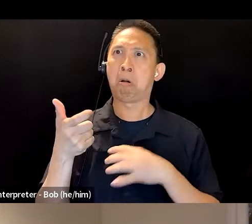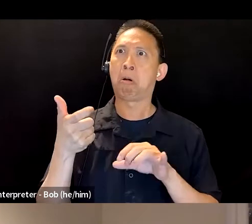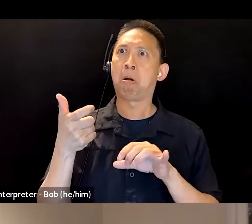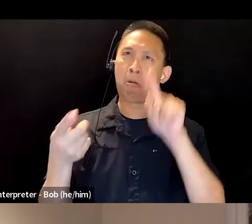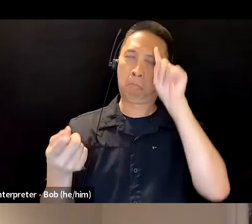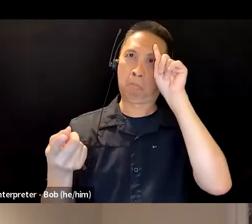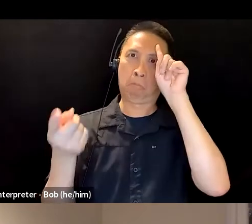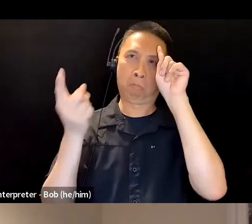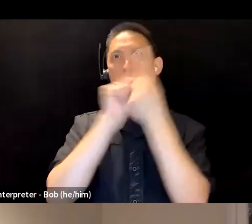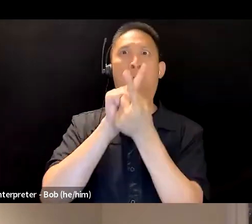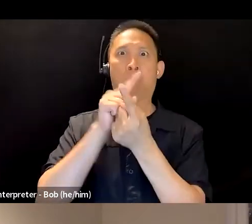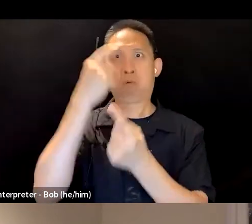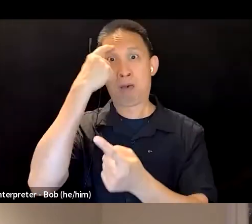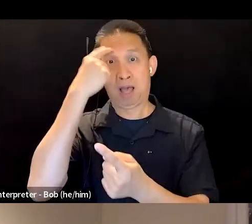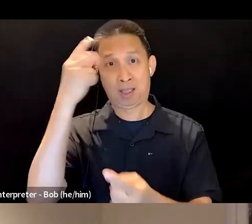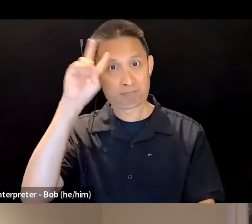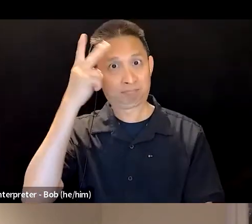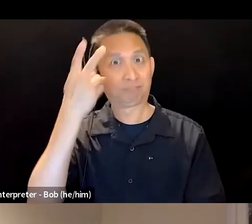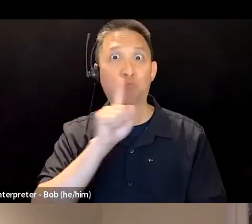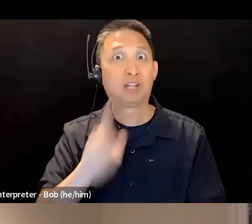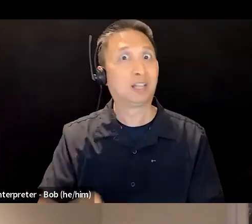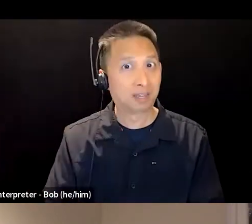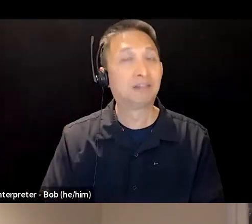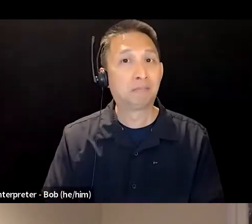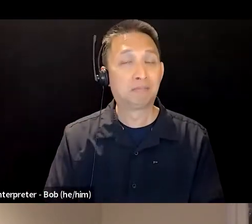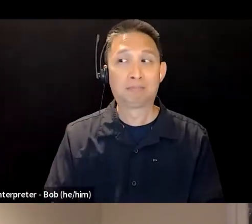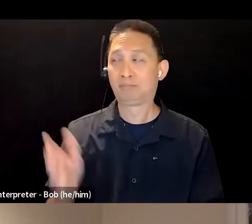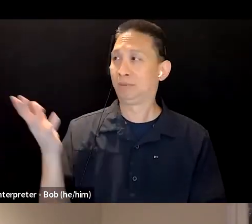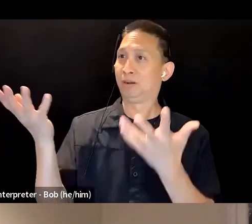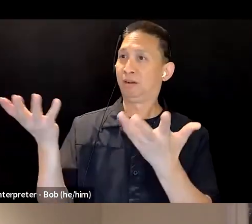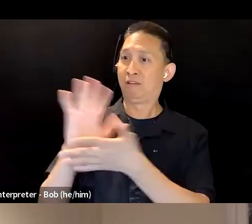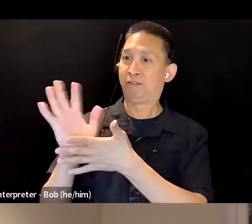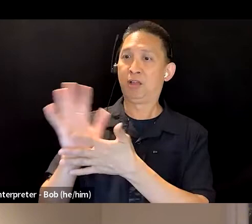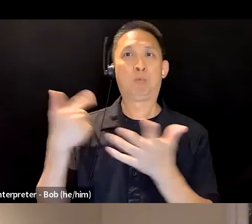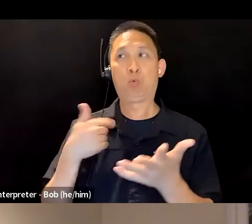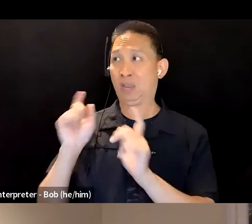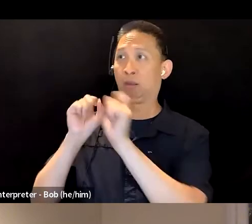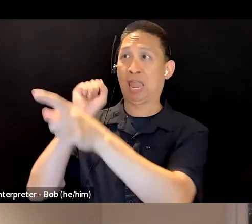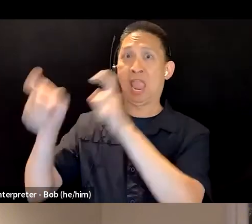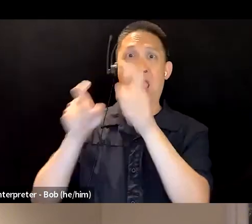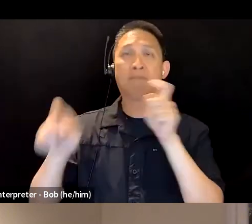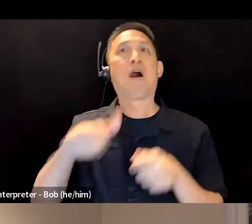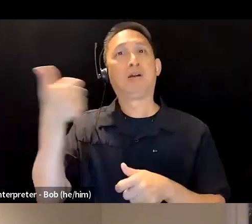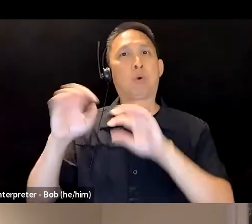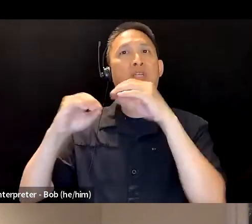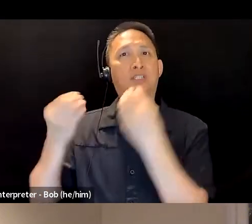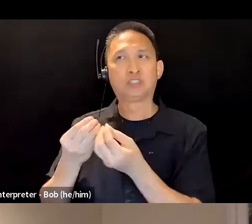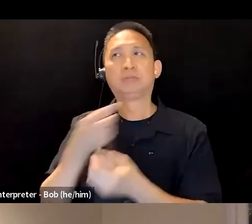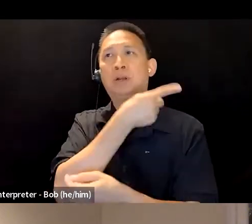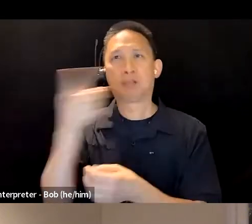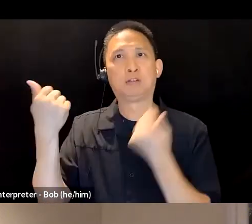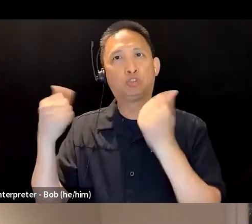impact campaign where we tried to take our film and put it in the hands of organizations that were already working in campaign finance